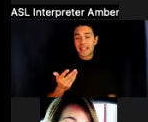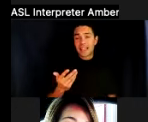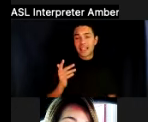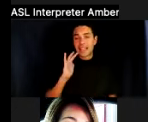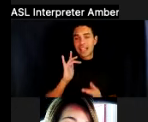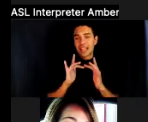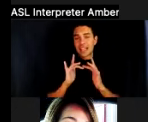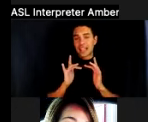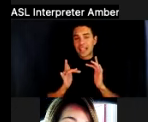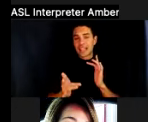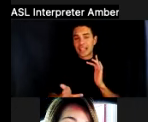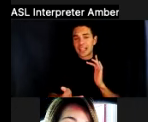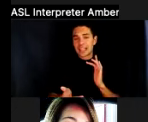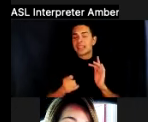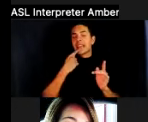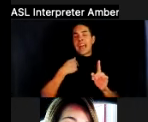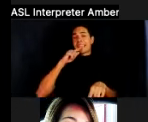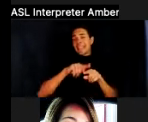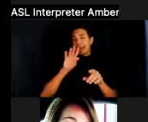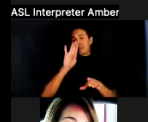can't be in this environment, right? It's